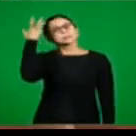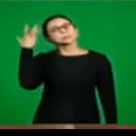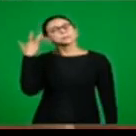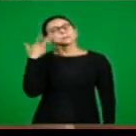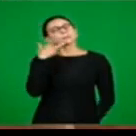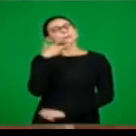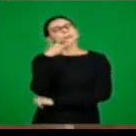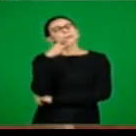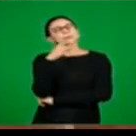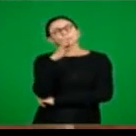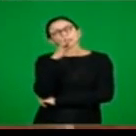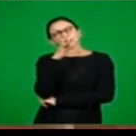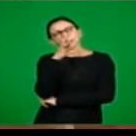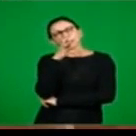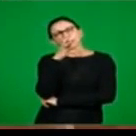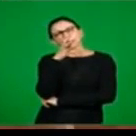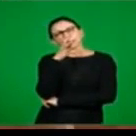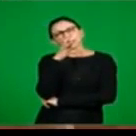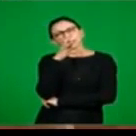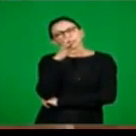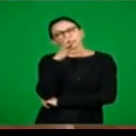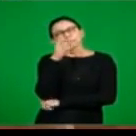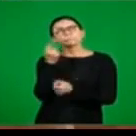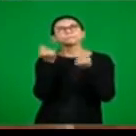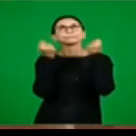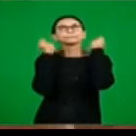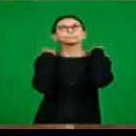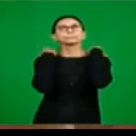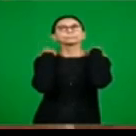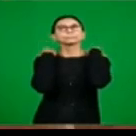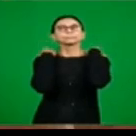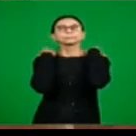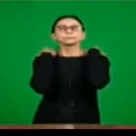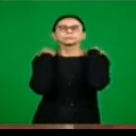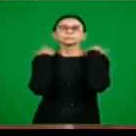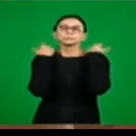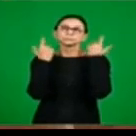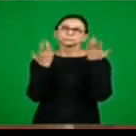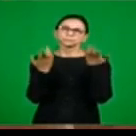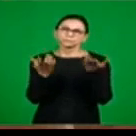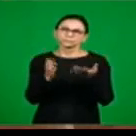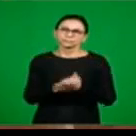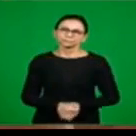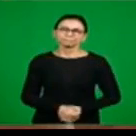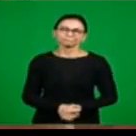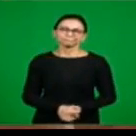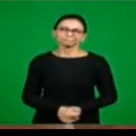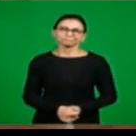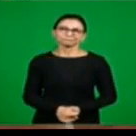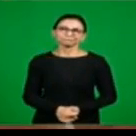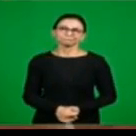The ones who keep listening and forgetting. The word is not staying in their mind.